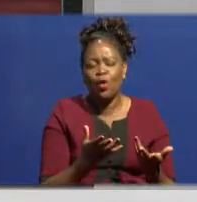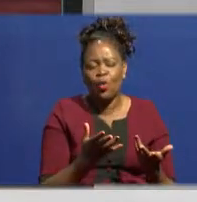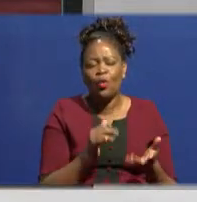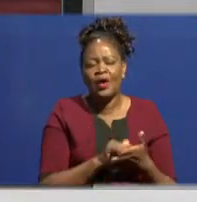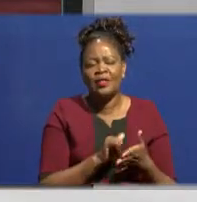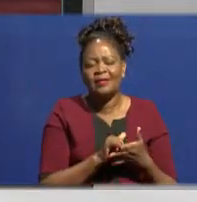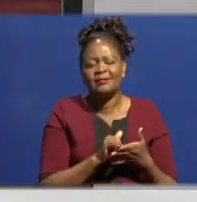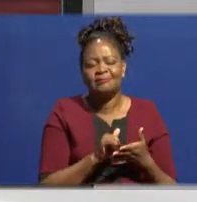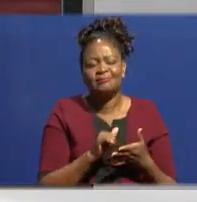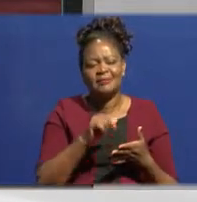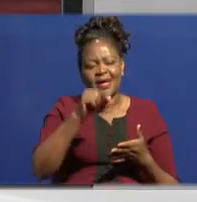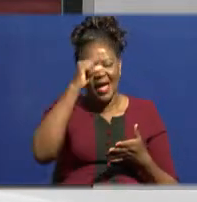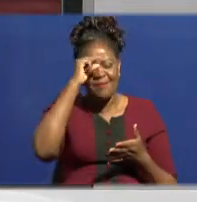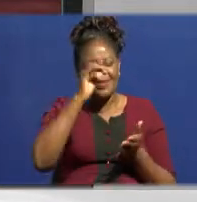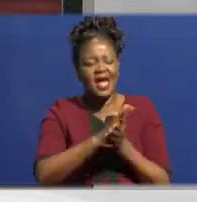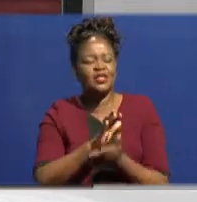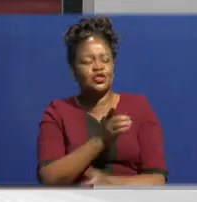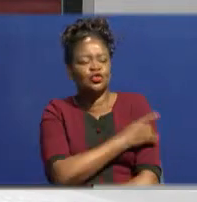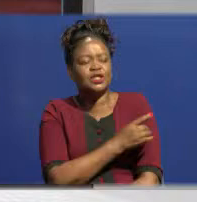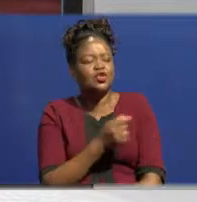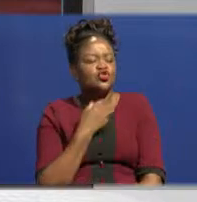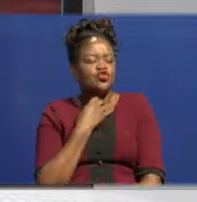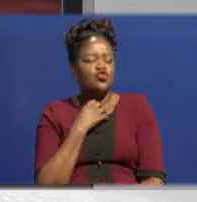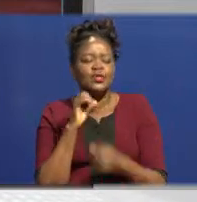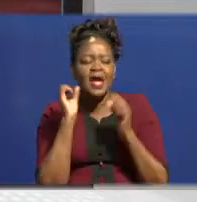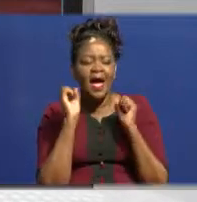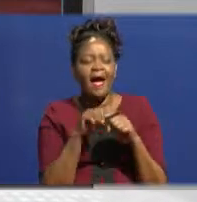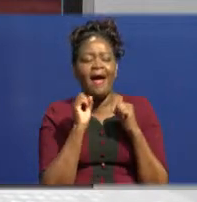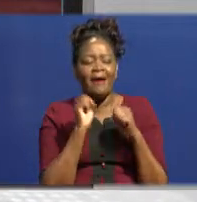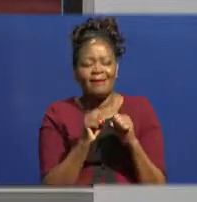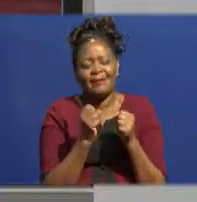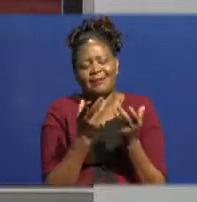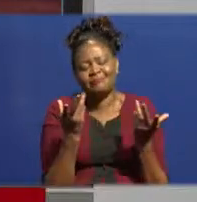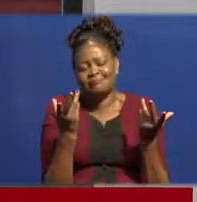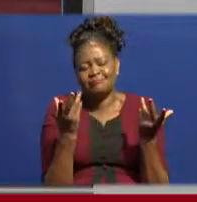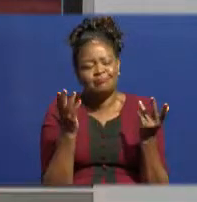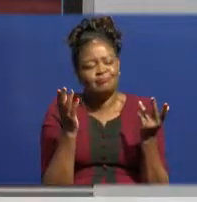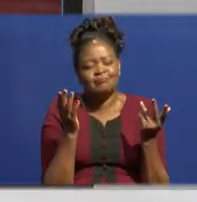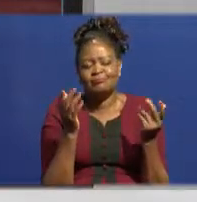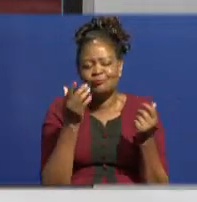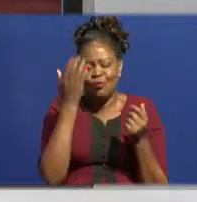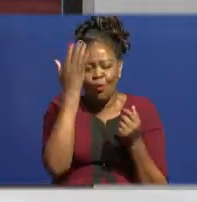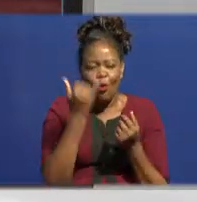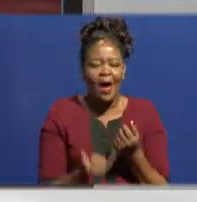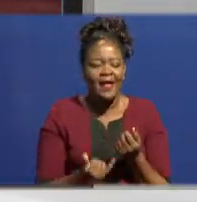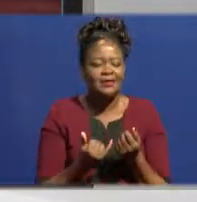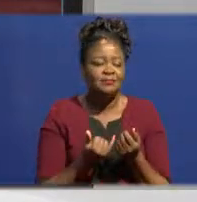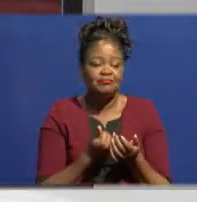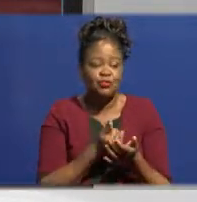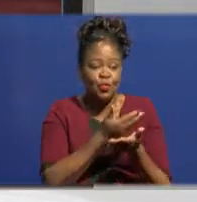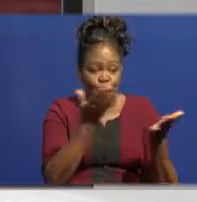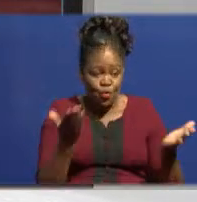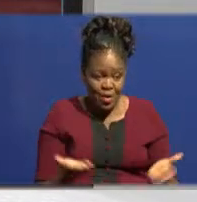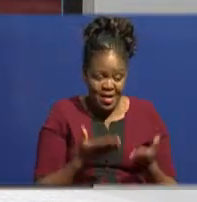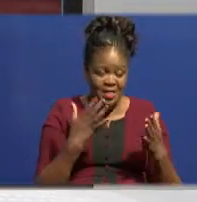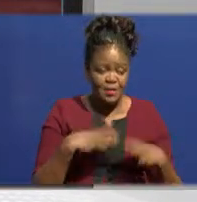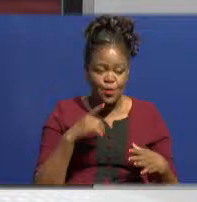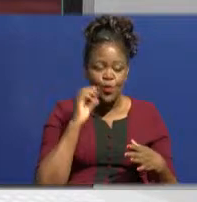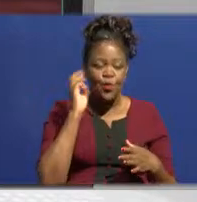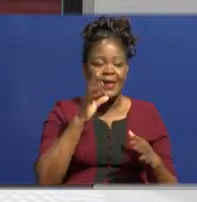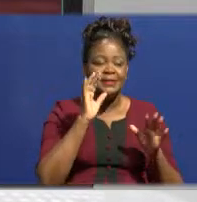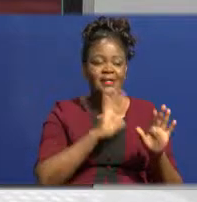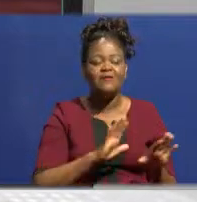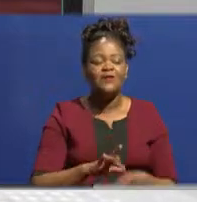about and what the union of the doctors are talking about, at least they meet somewhere in the middle? Because at the end of the day, me and you are the ones who are